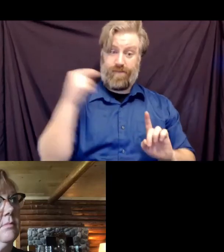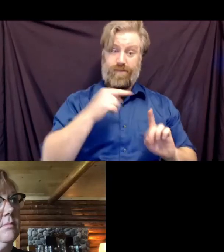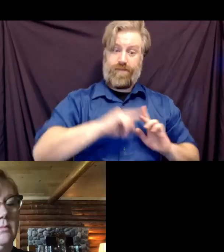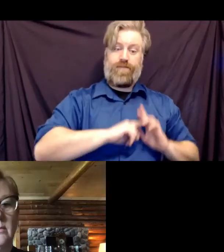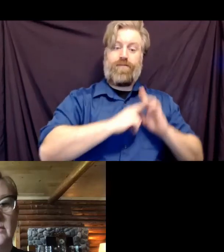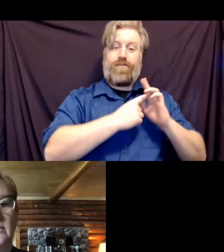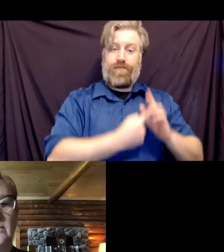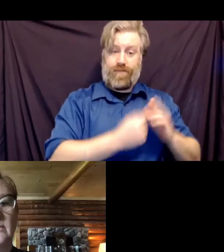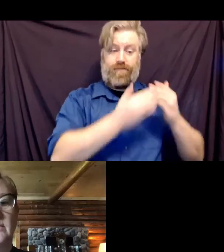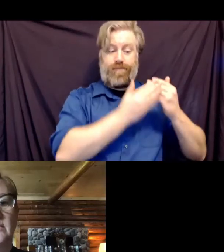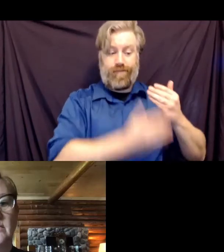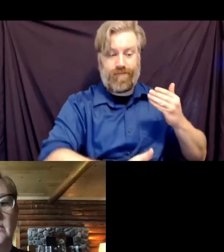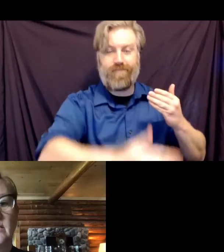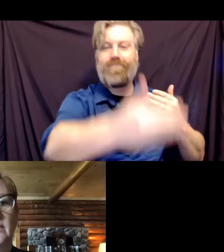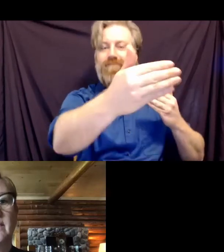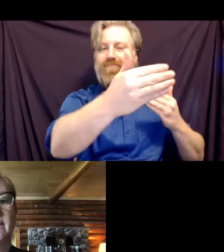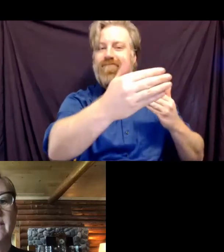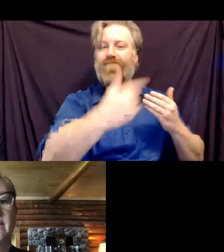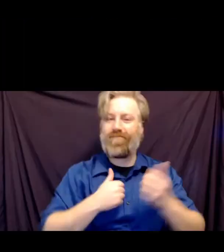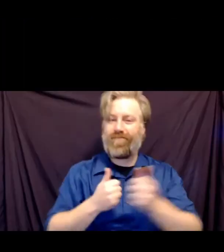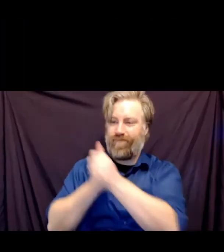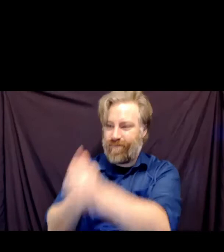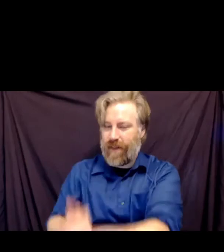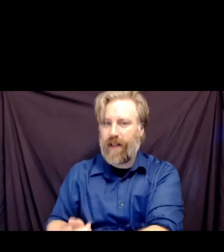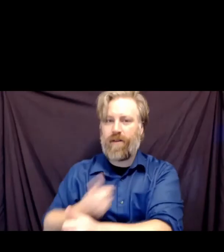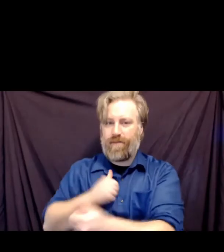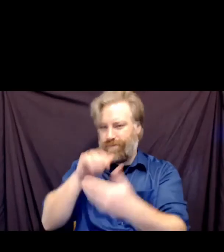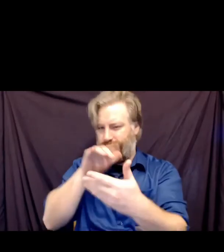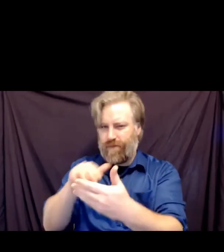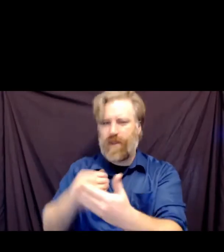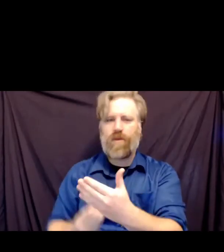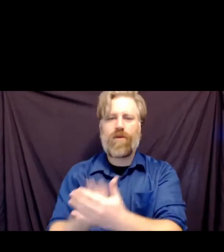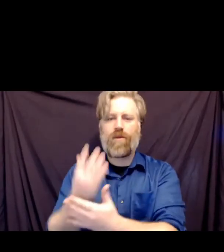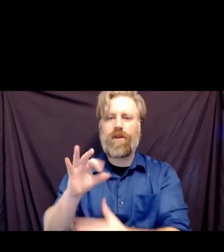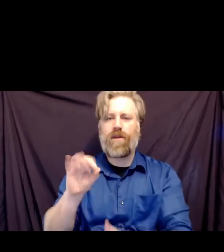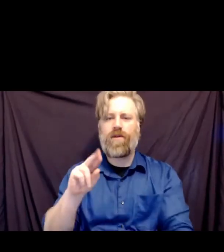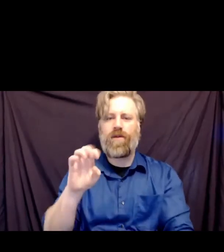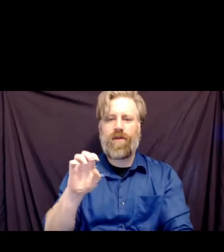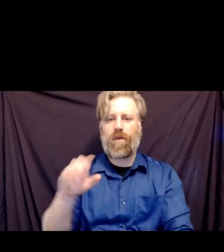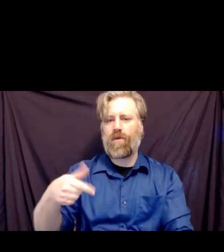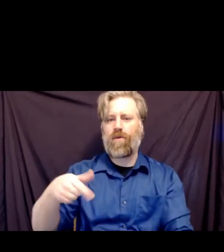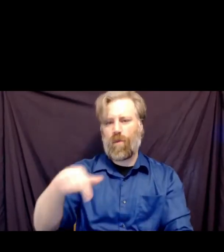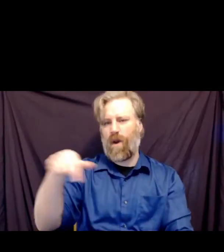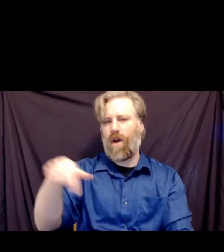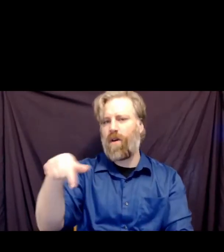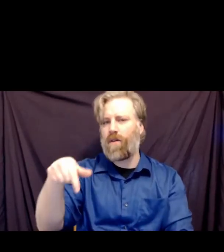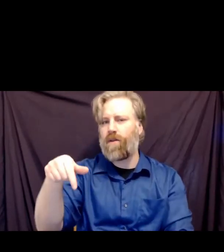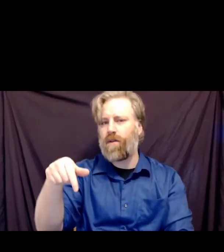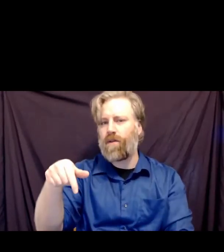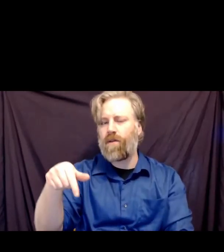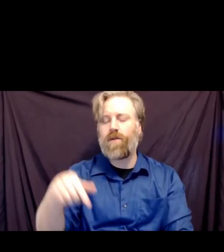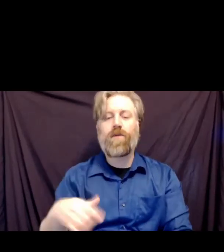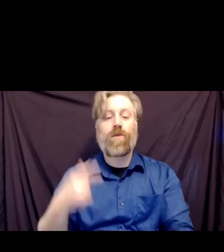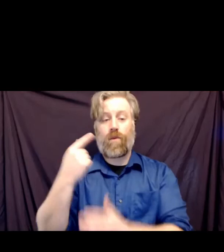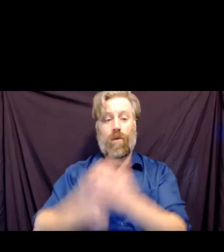path following and studying Spring Forest Qigong. And what